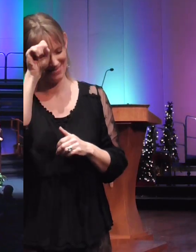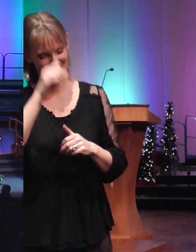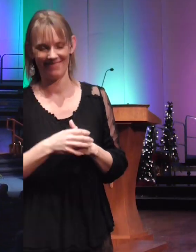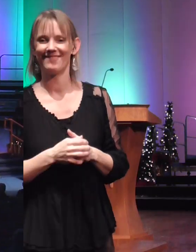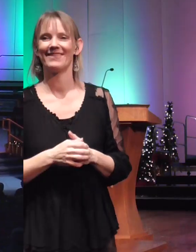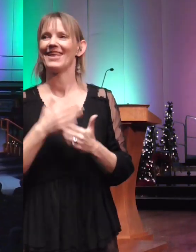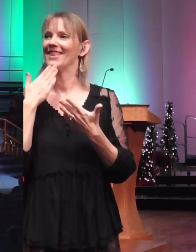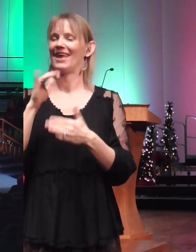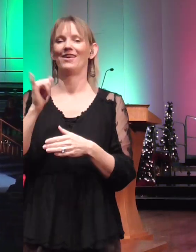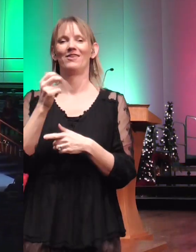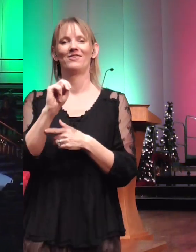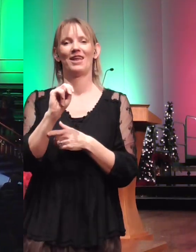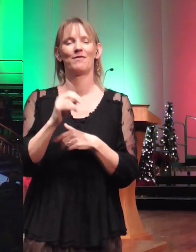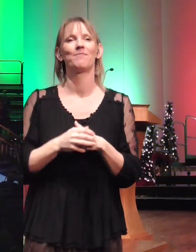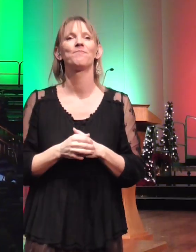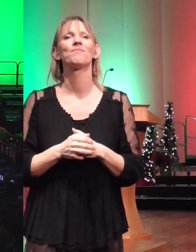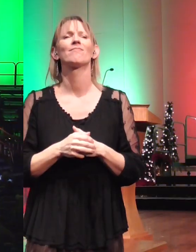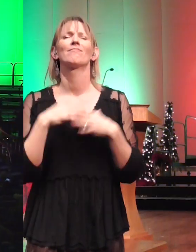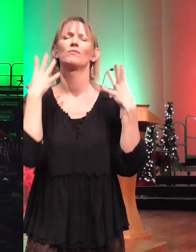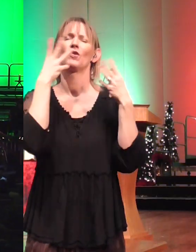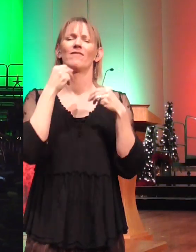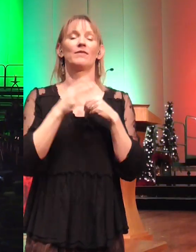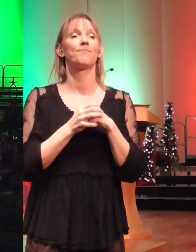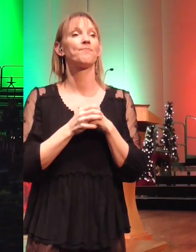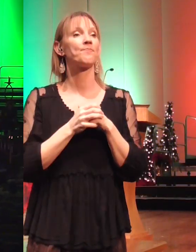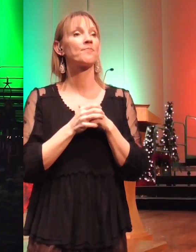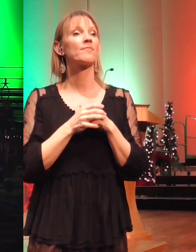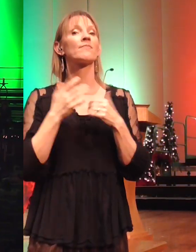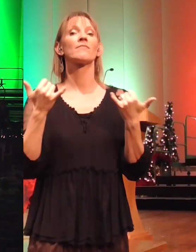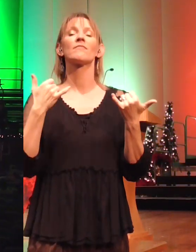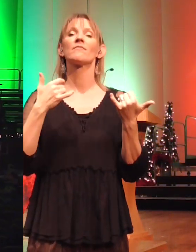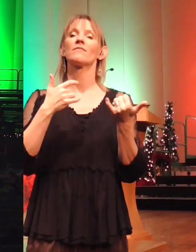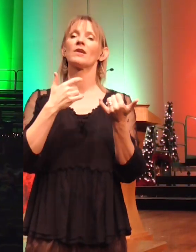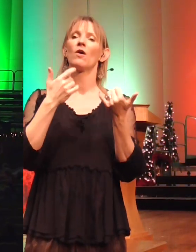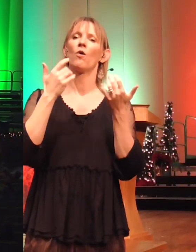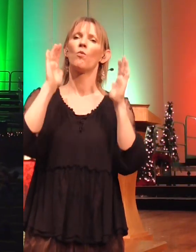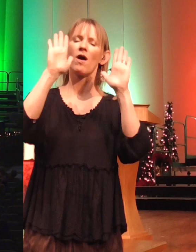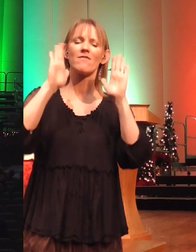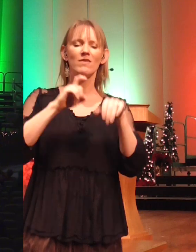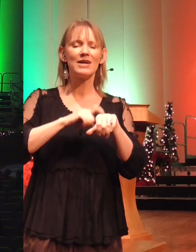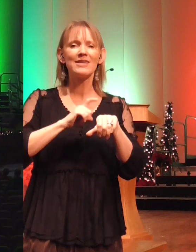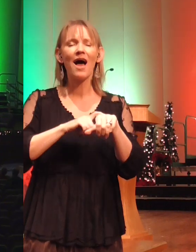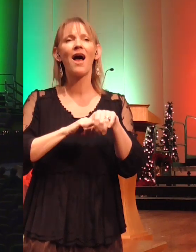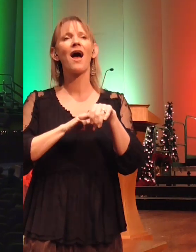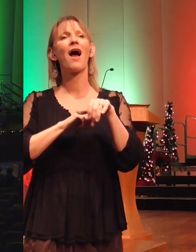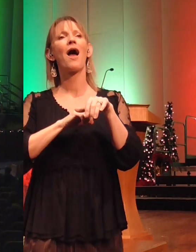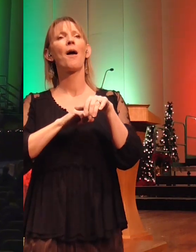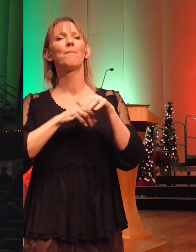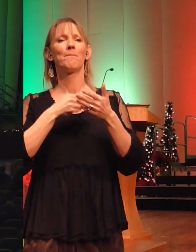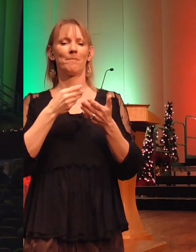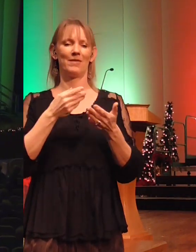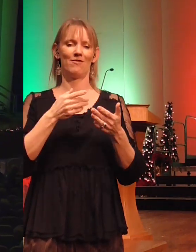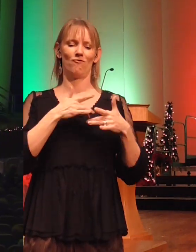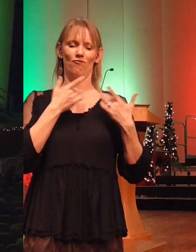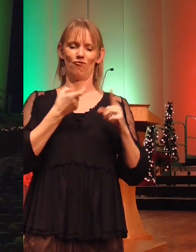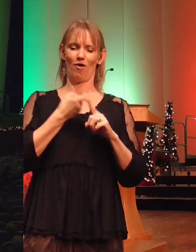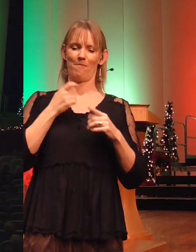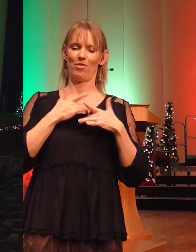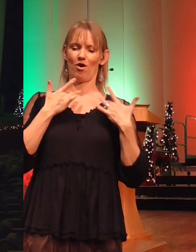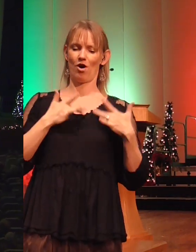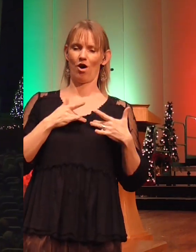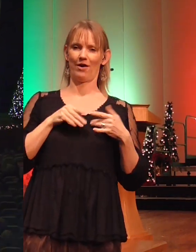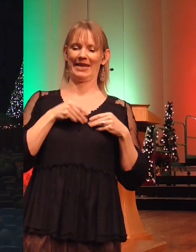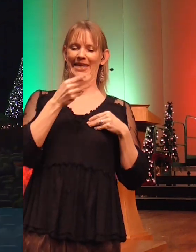Yes, thank you, Jen. How beautiful. Well, we enter into a wonderful time of giving from the heart, which